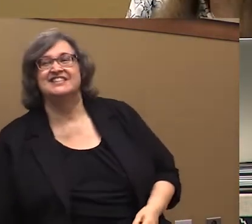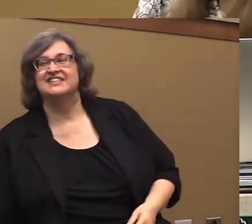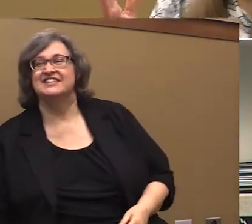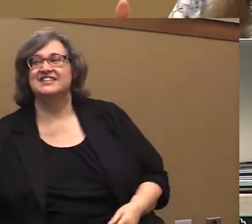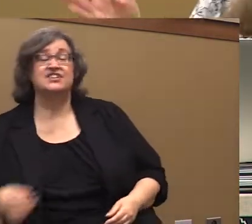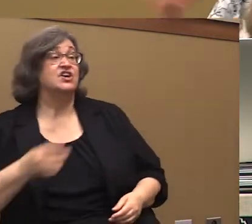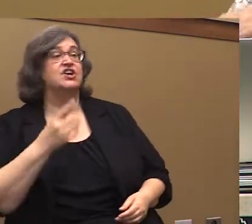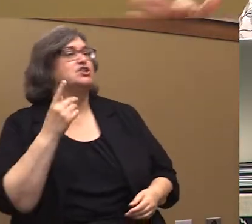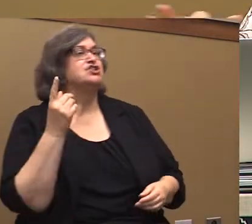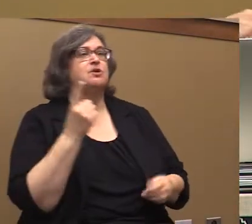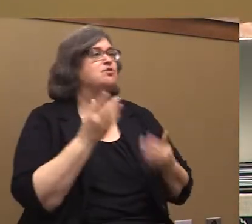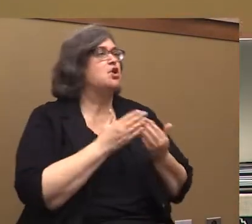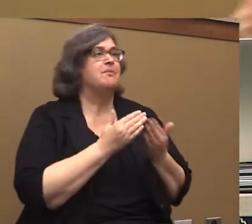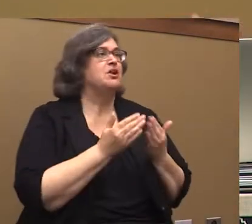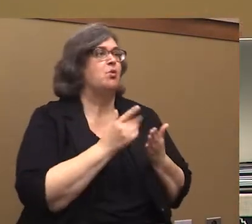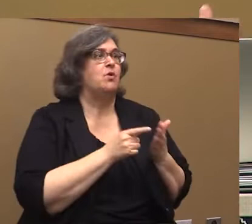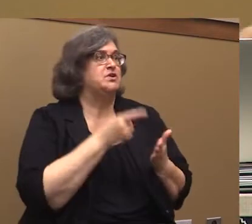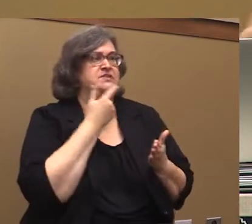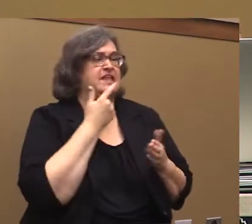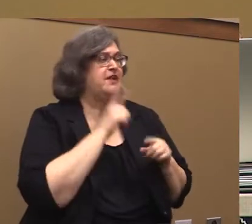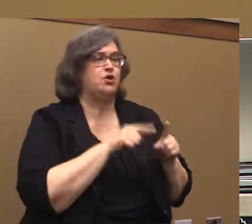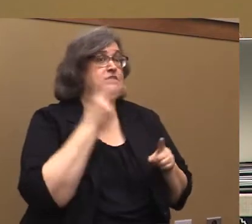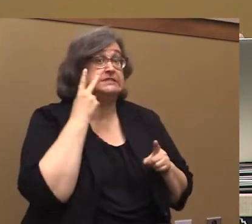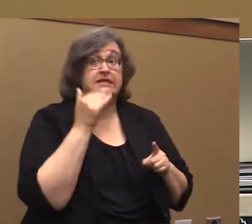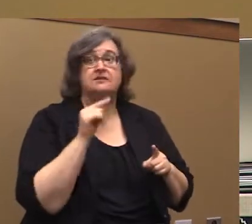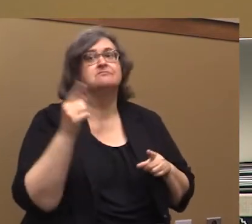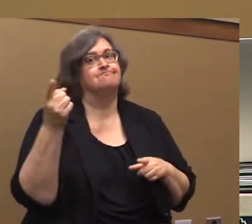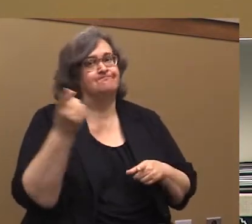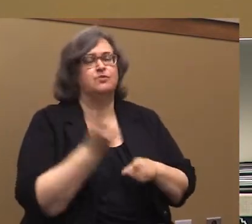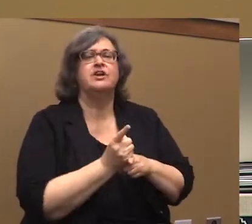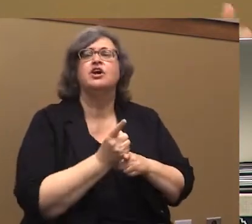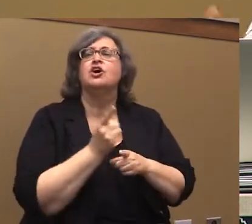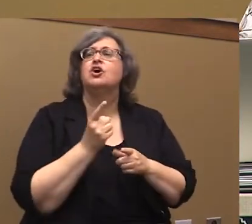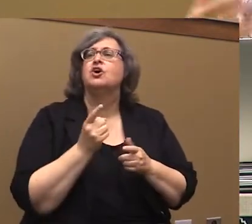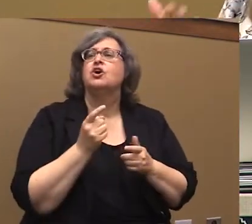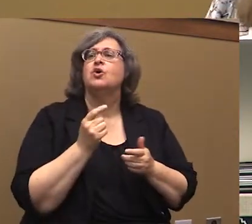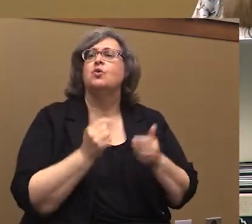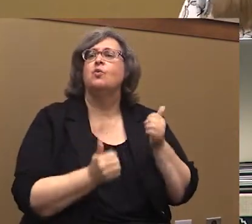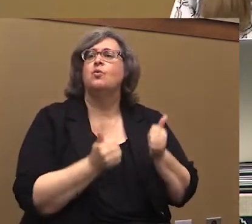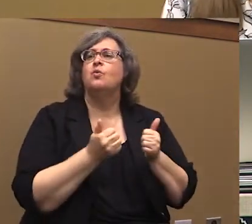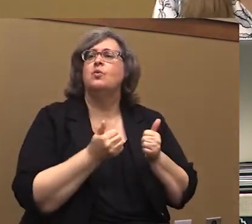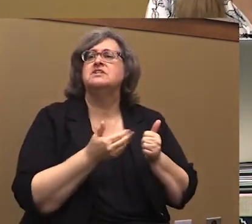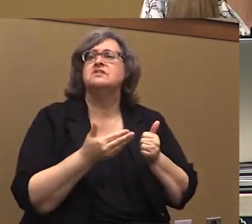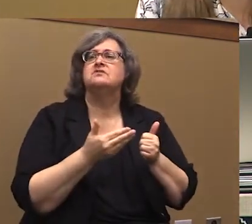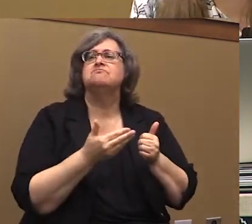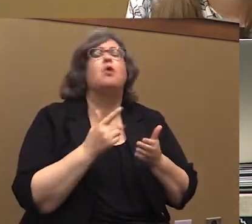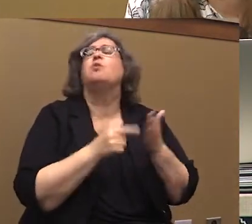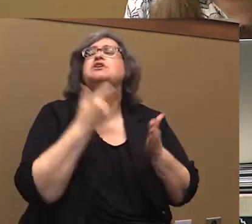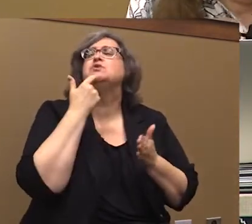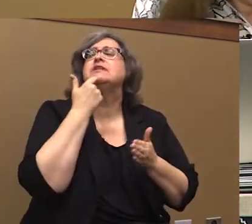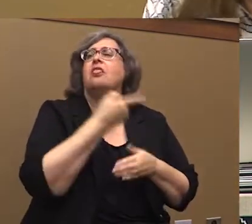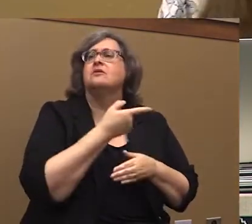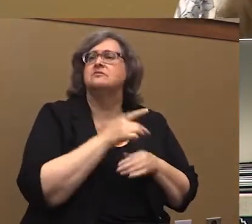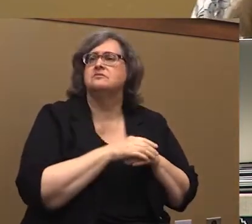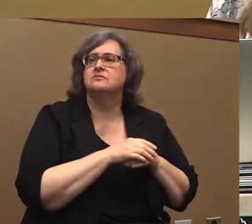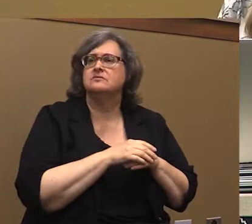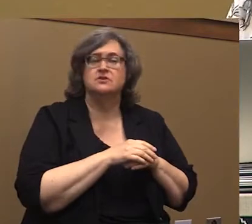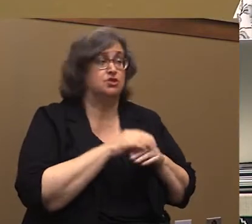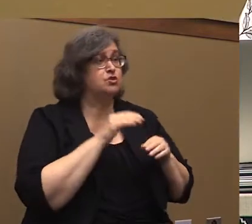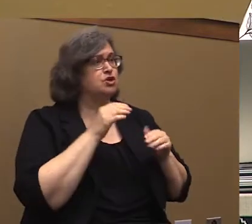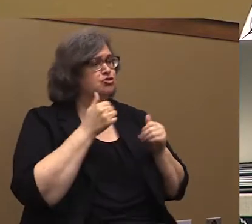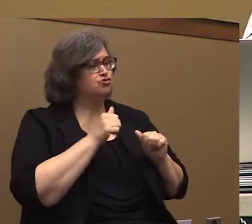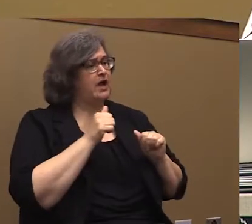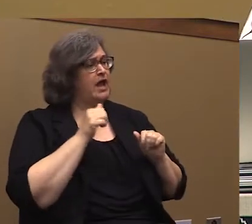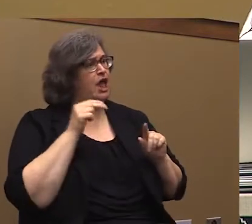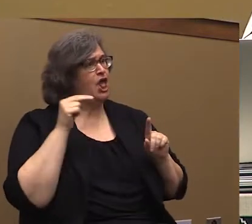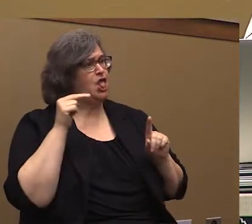You had someone that just no matter what you said, they couldn't see it? What kinds of things did you say? Try looking at it